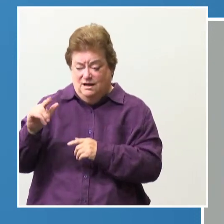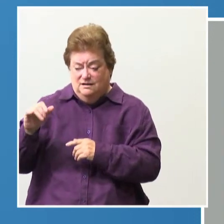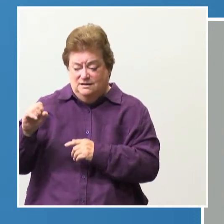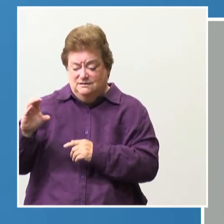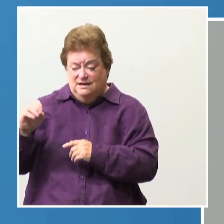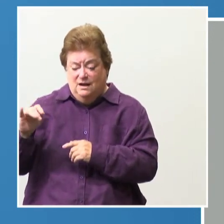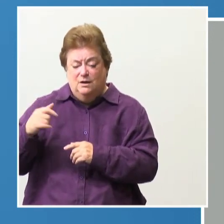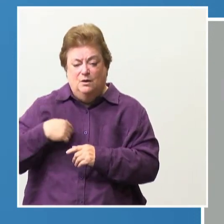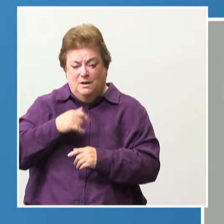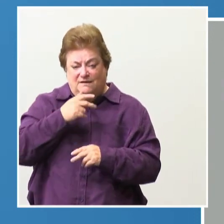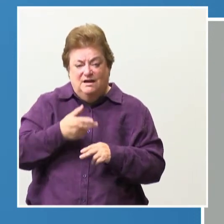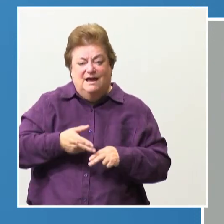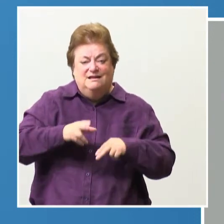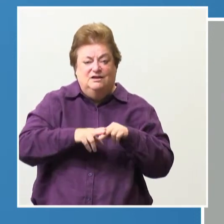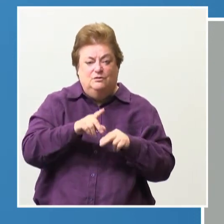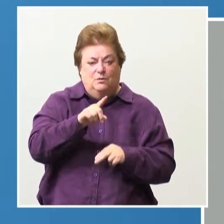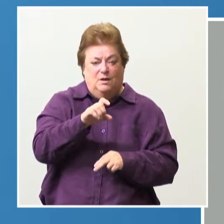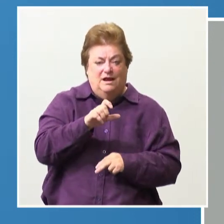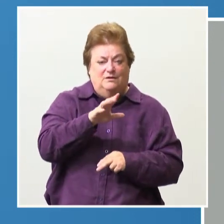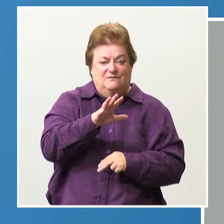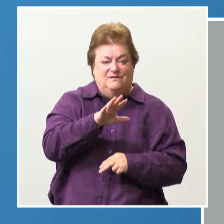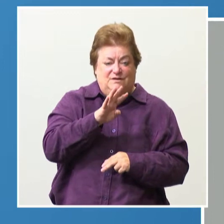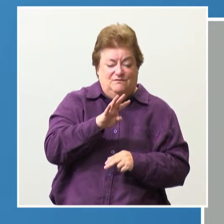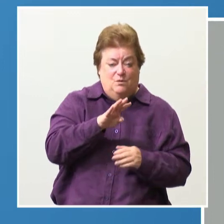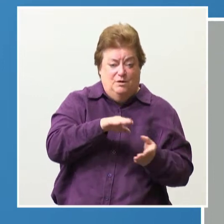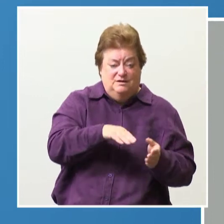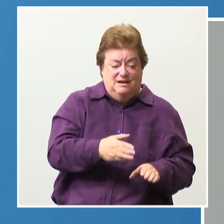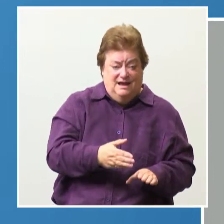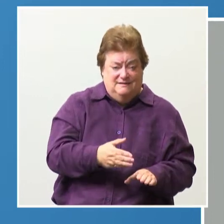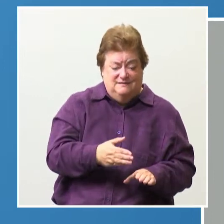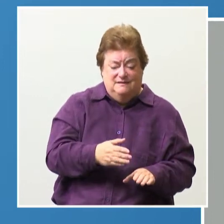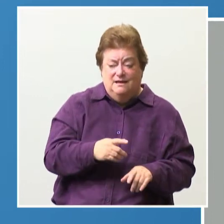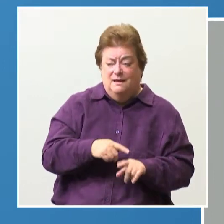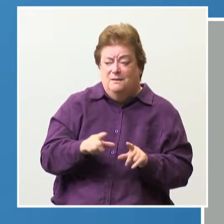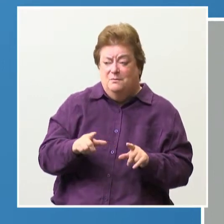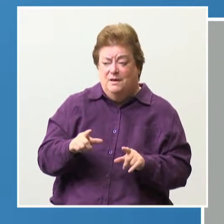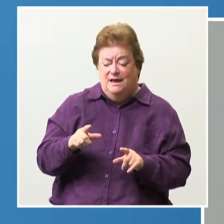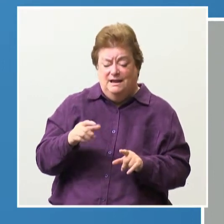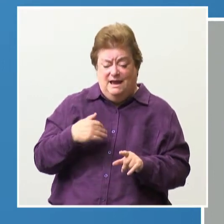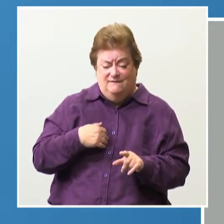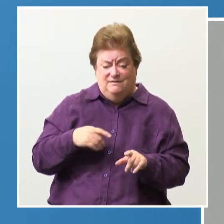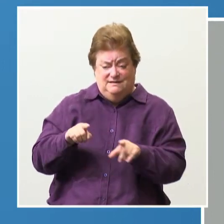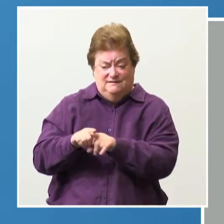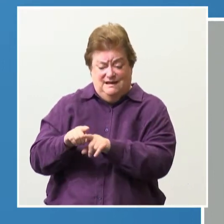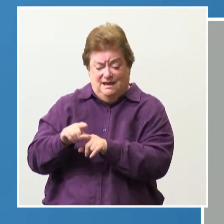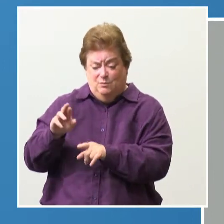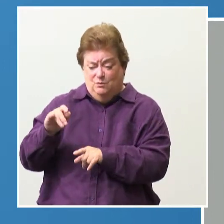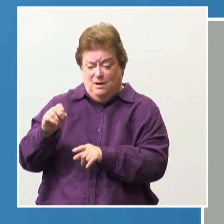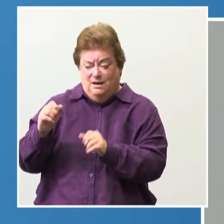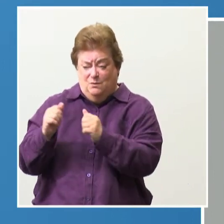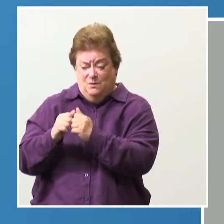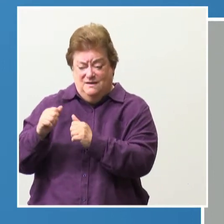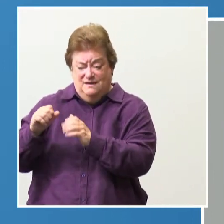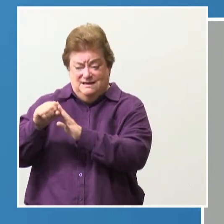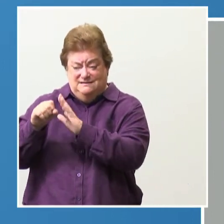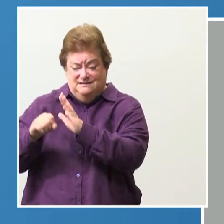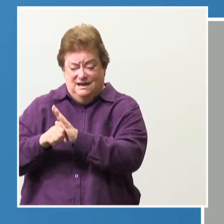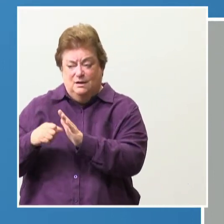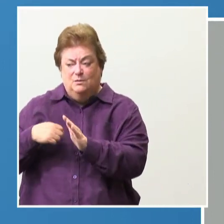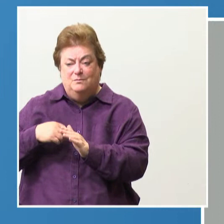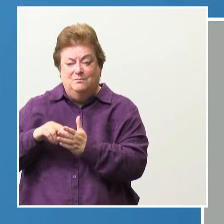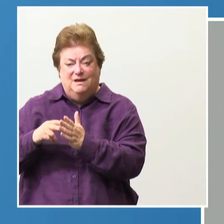have had an additional 154 deaths. If we had the same rate as the state, we would have had an